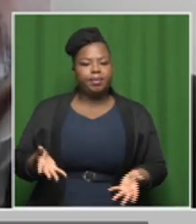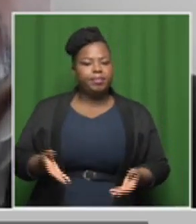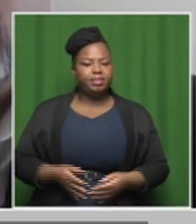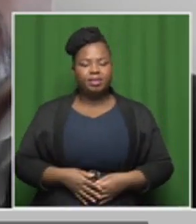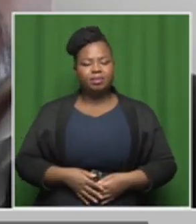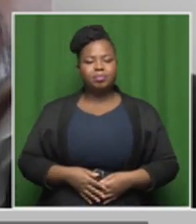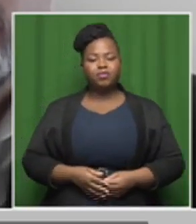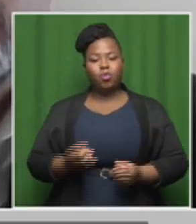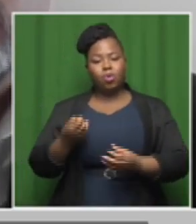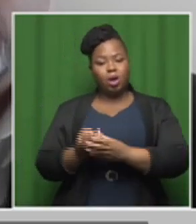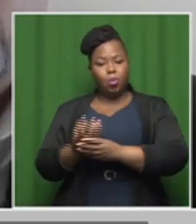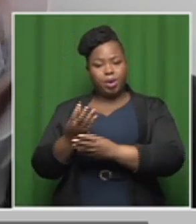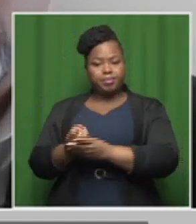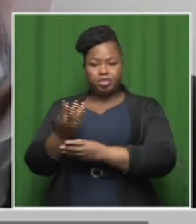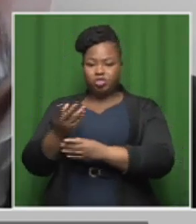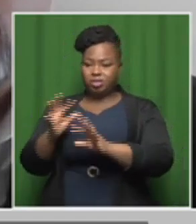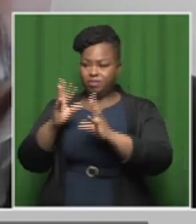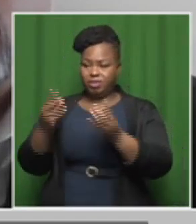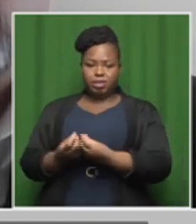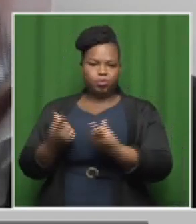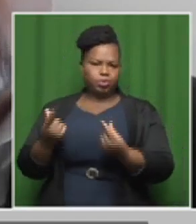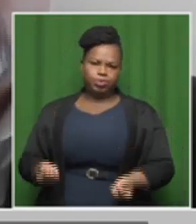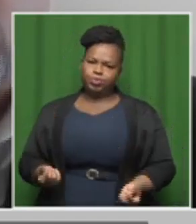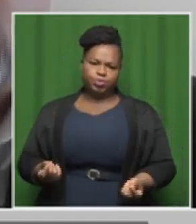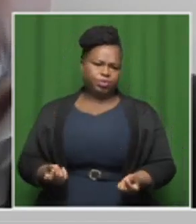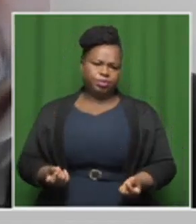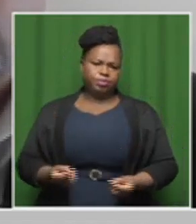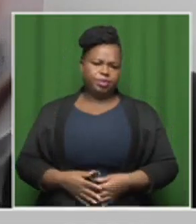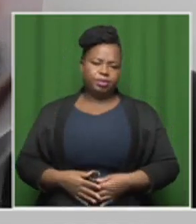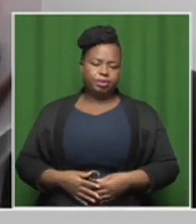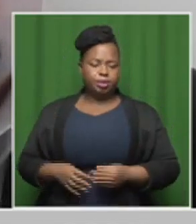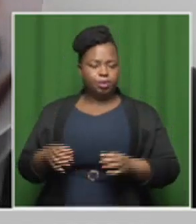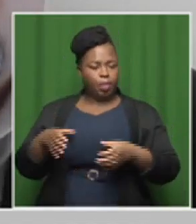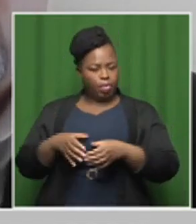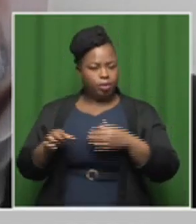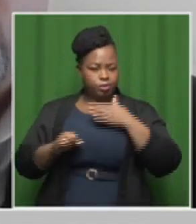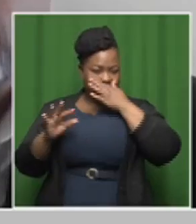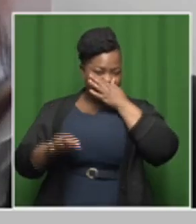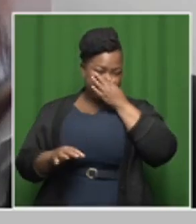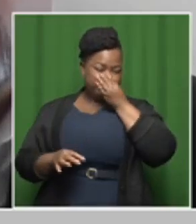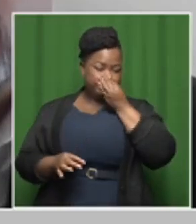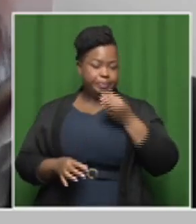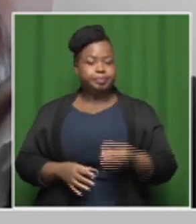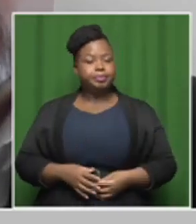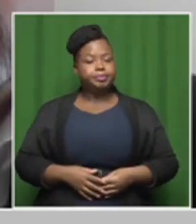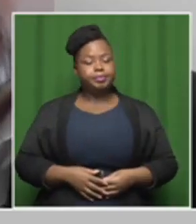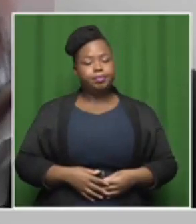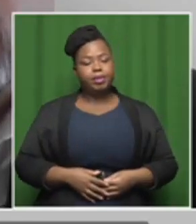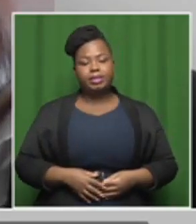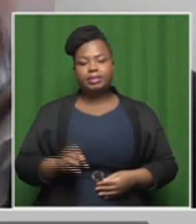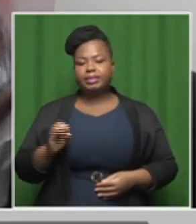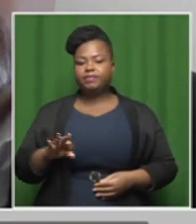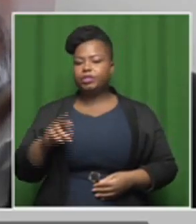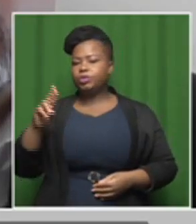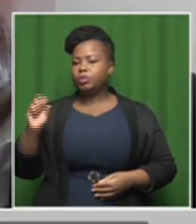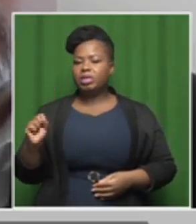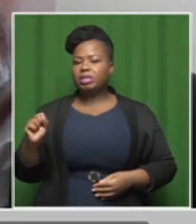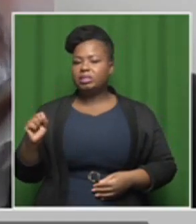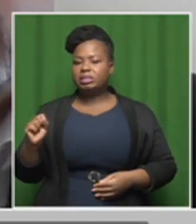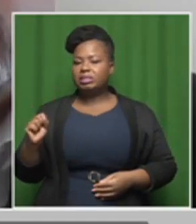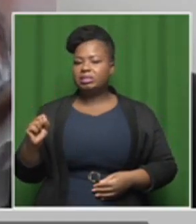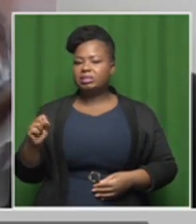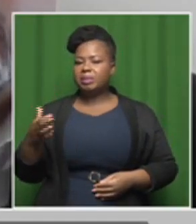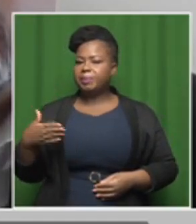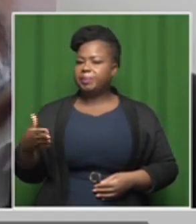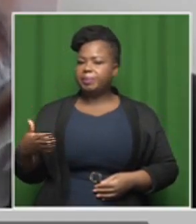our emissions and what we do in a global context. Ours is very, very small. Without the US a part of all of this, I